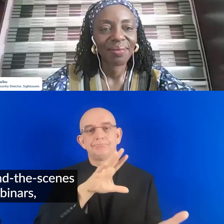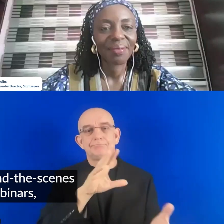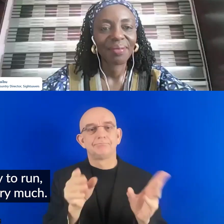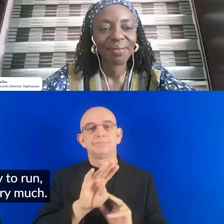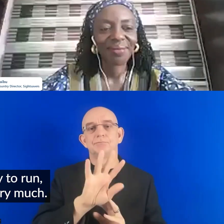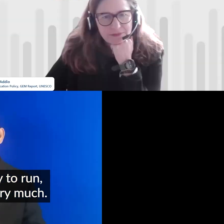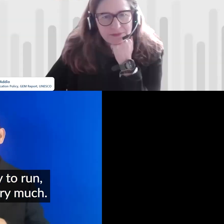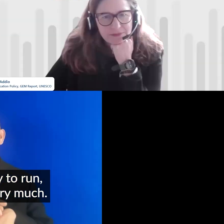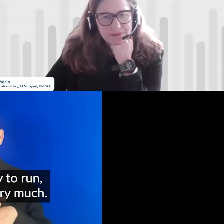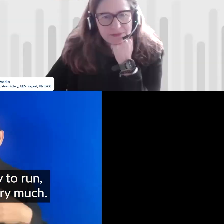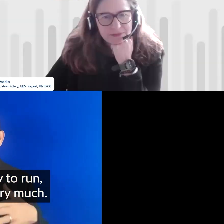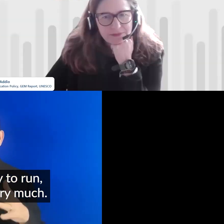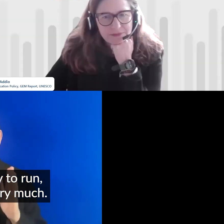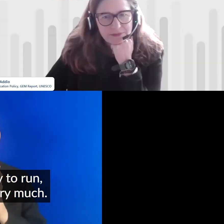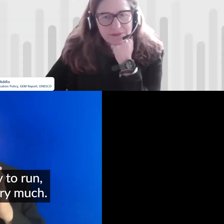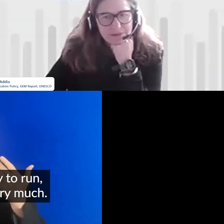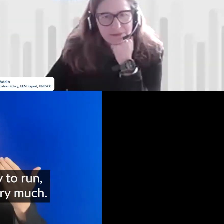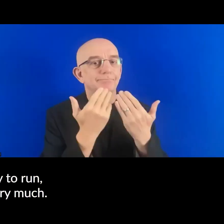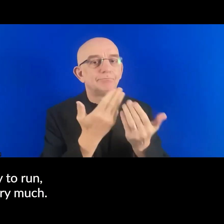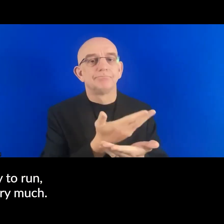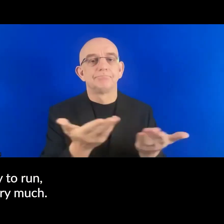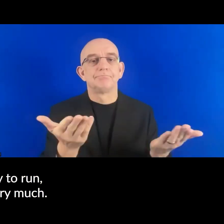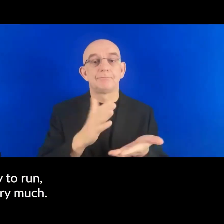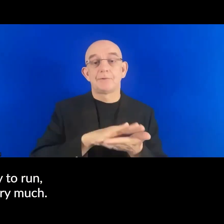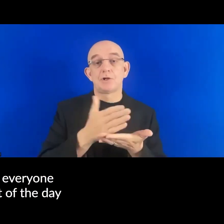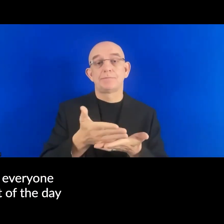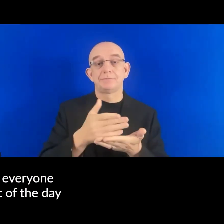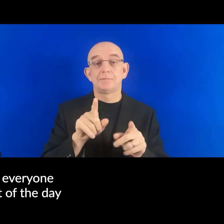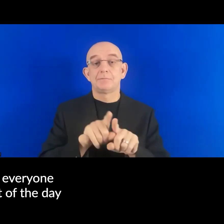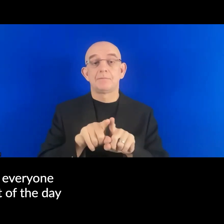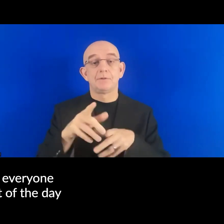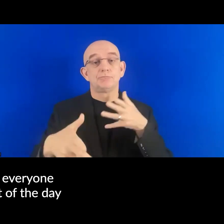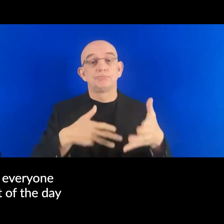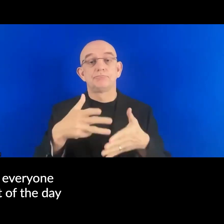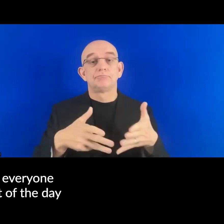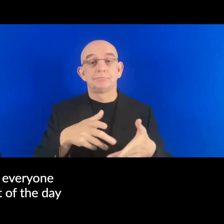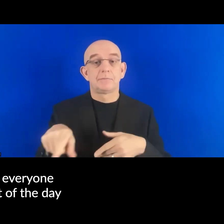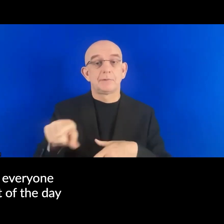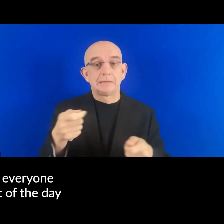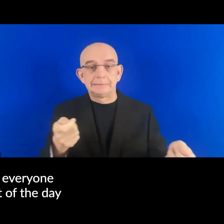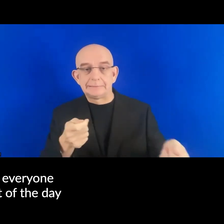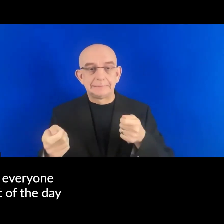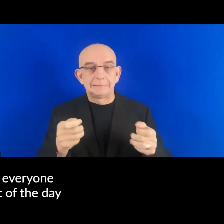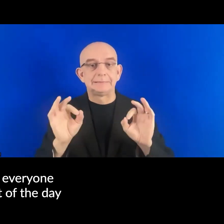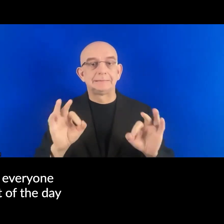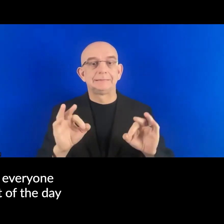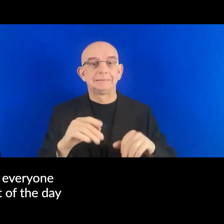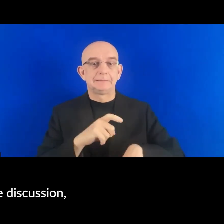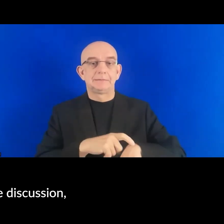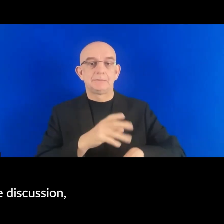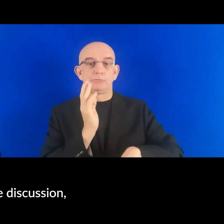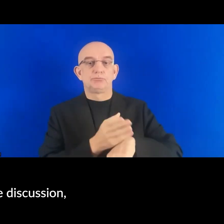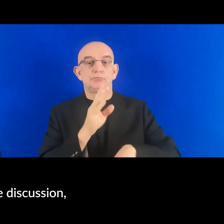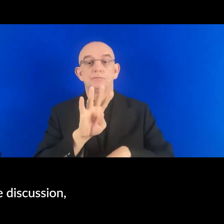webinars. It is quite tricky to run, so thank you very much. And of course, to everyone who took time out of the day